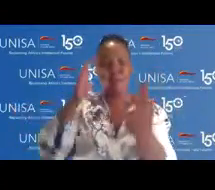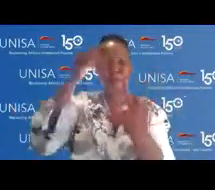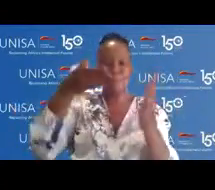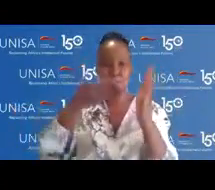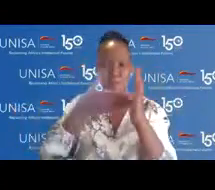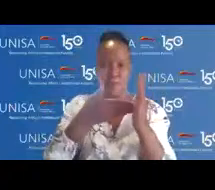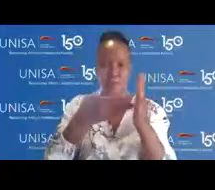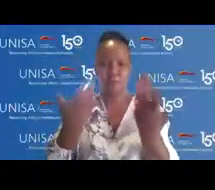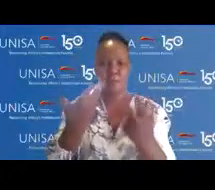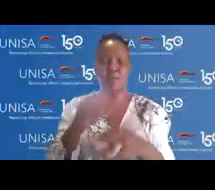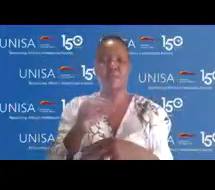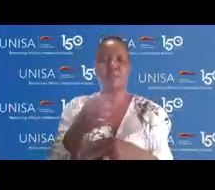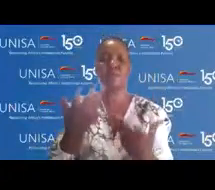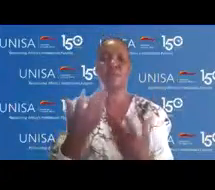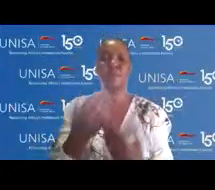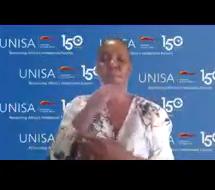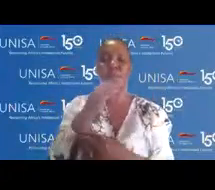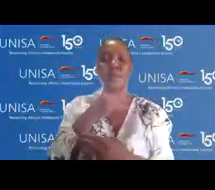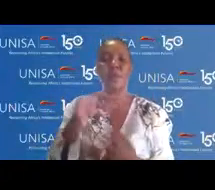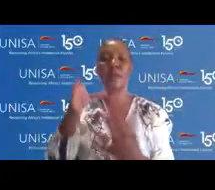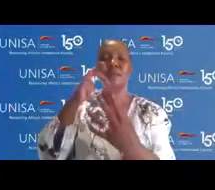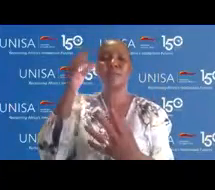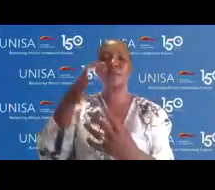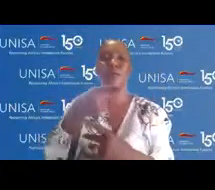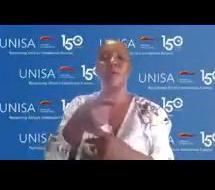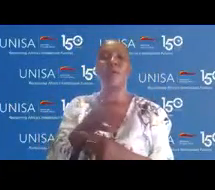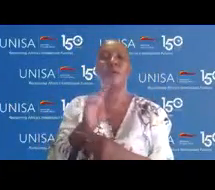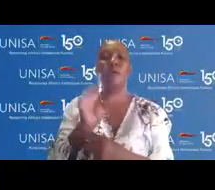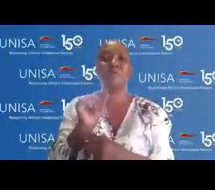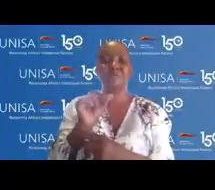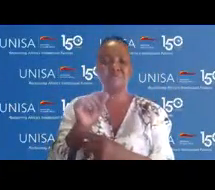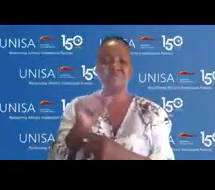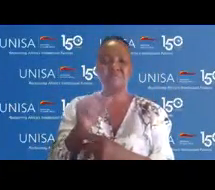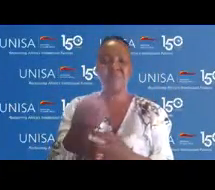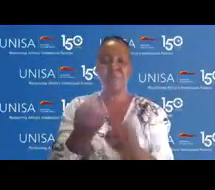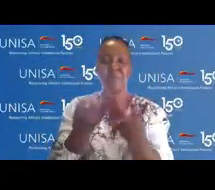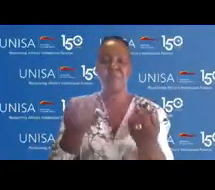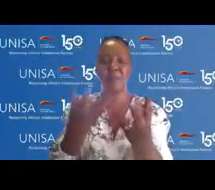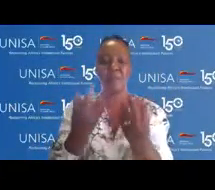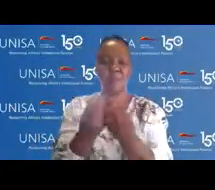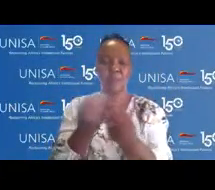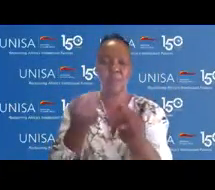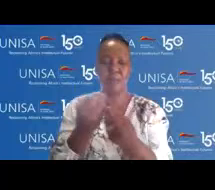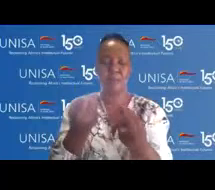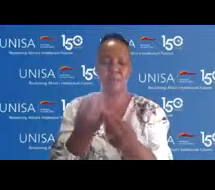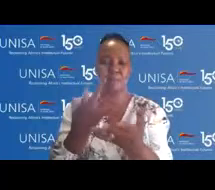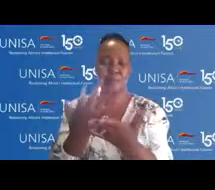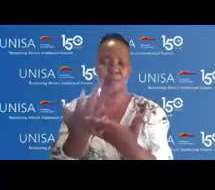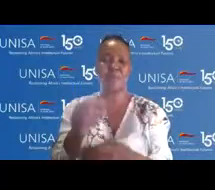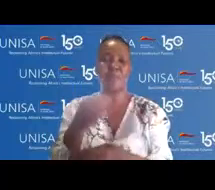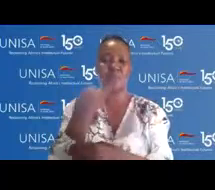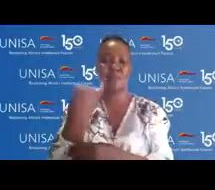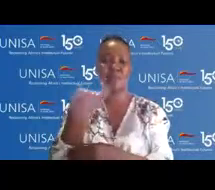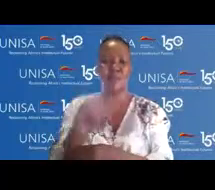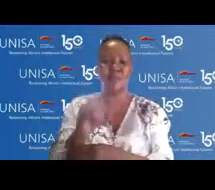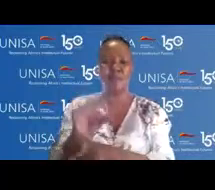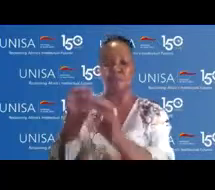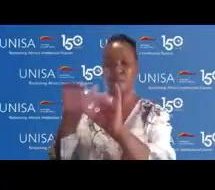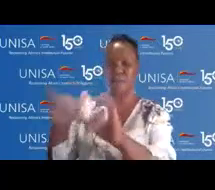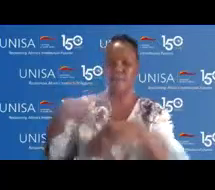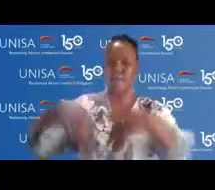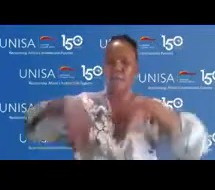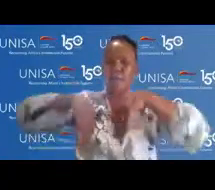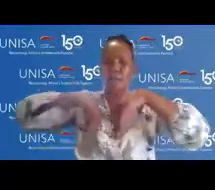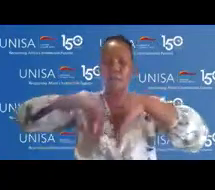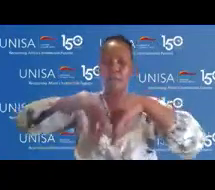then I'm going to see, wow, I've actually got quite a lot of things I've deleted, but they're actually still sitting in the recycle bin. So just